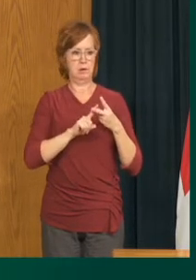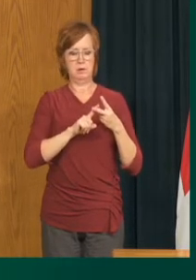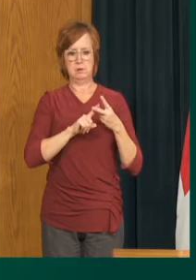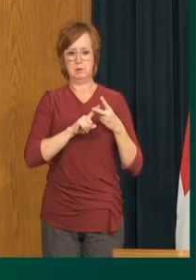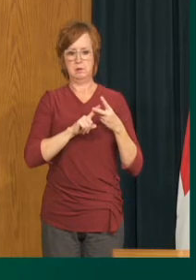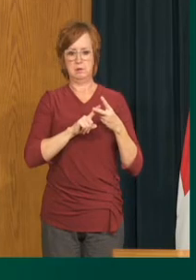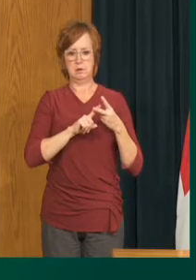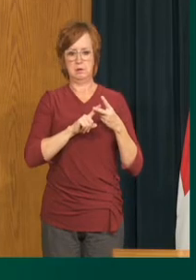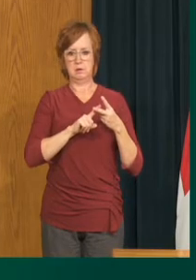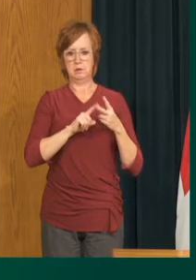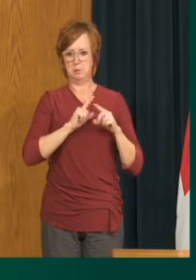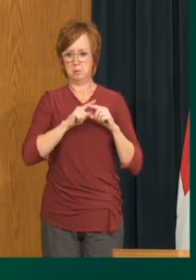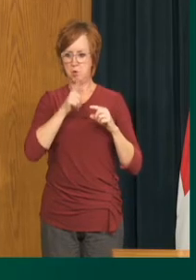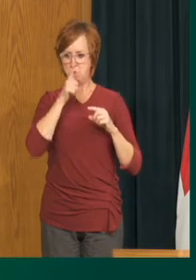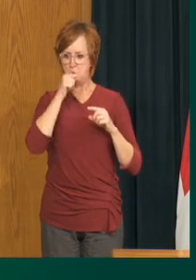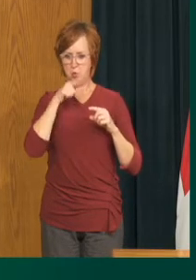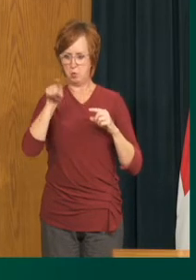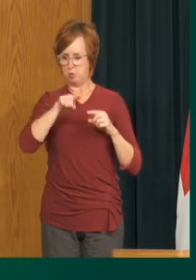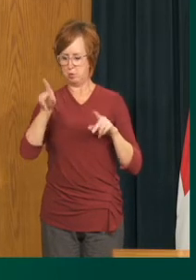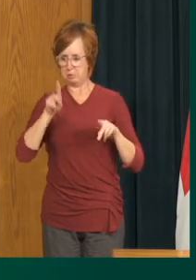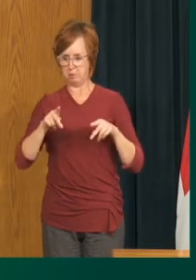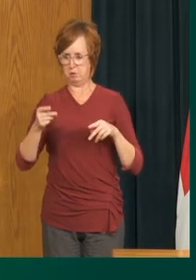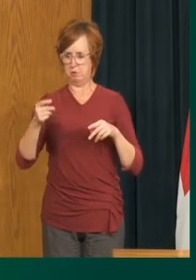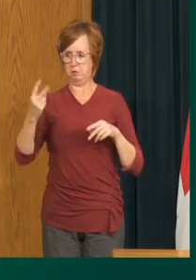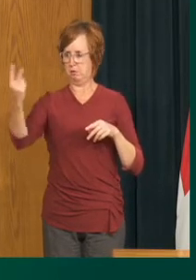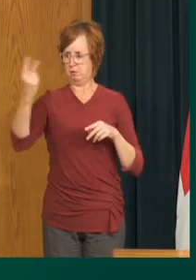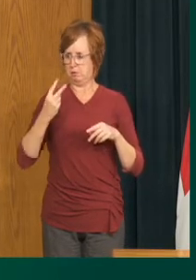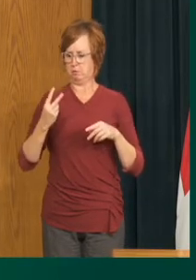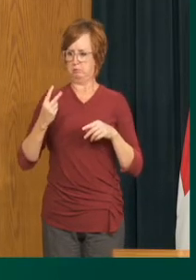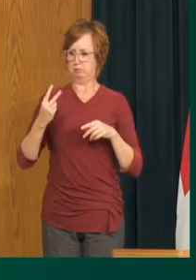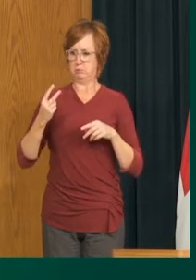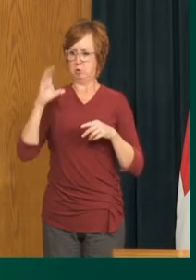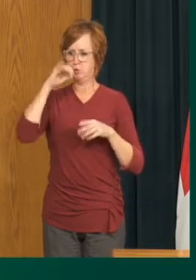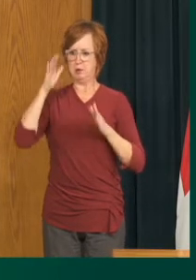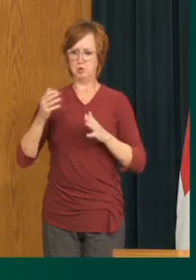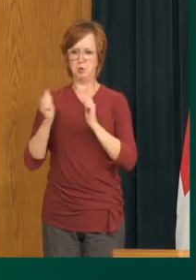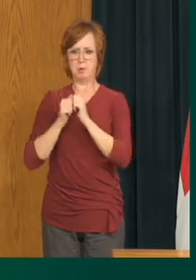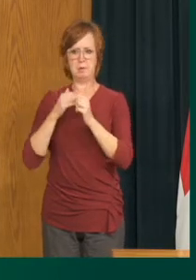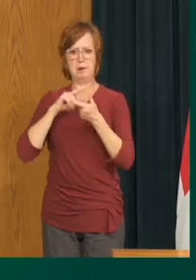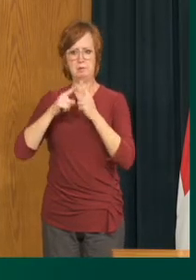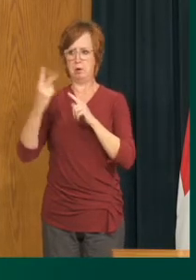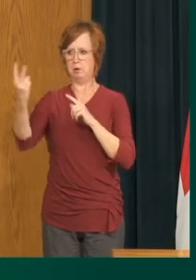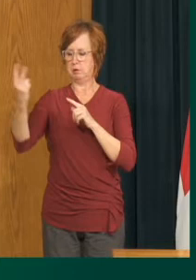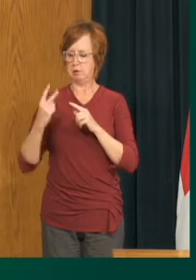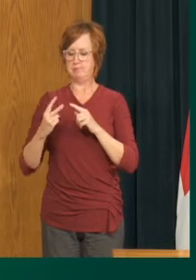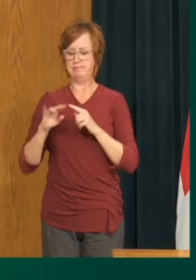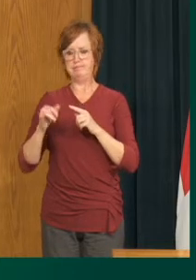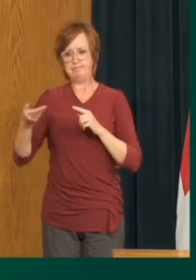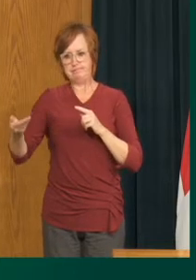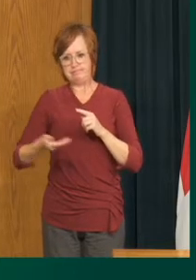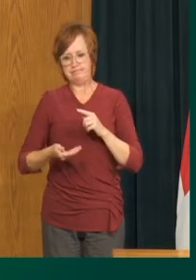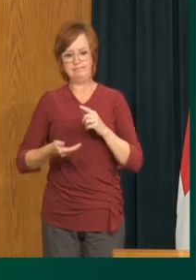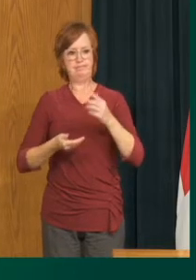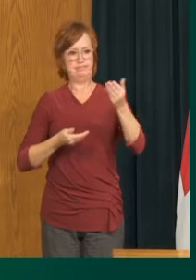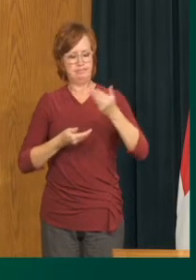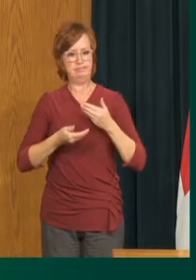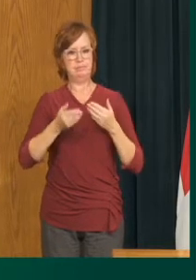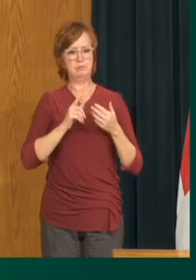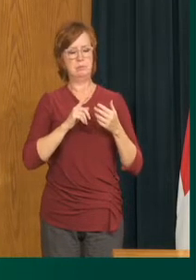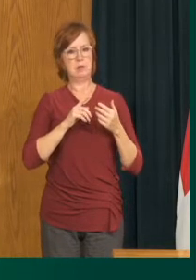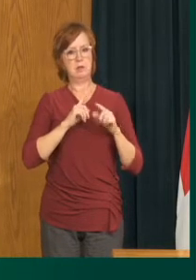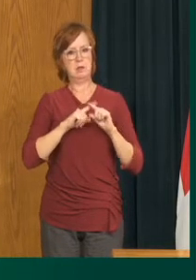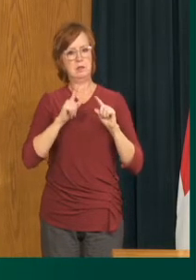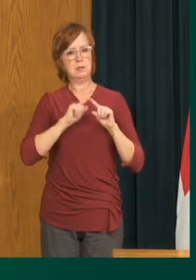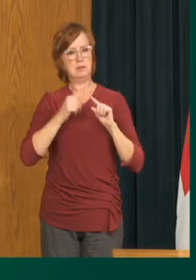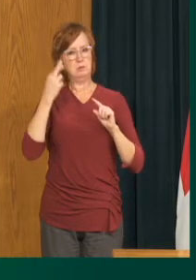a basement, they're not part of your virtual circle, just not thinking through, and then a transmission event happens. And then, of course, attempts to hold